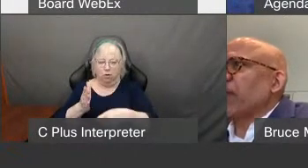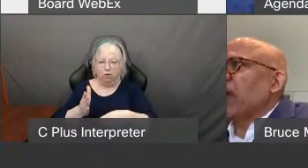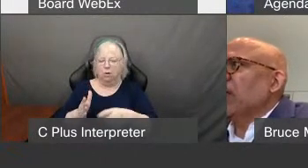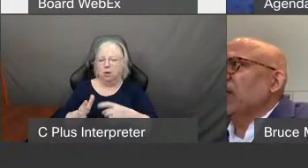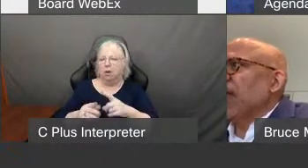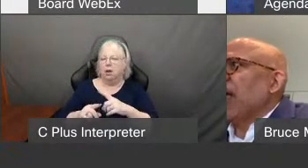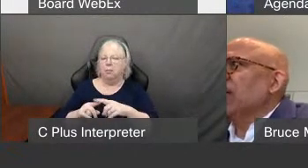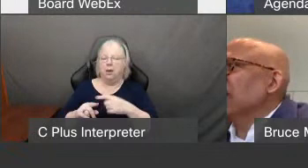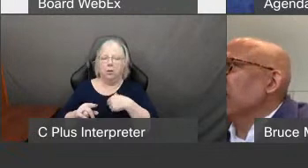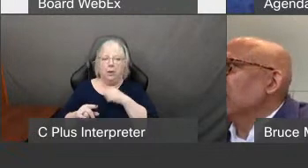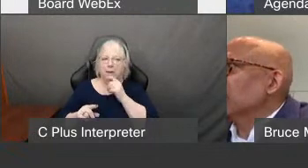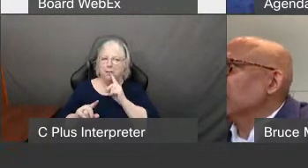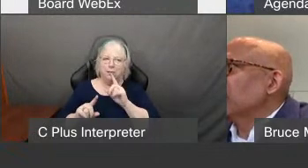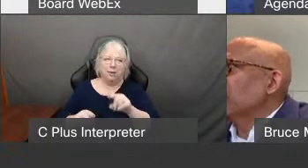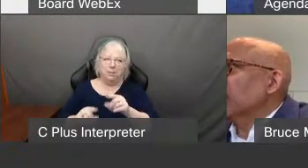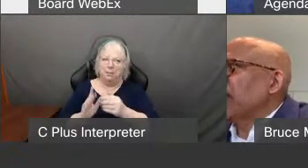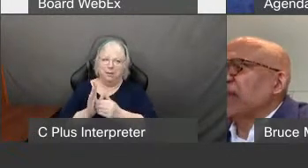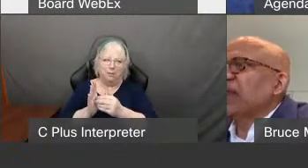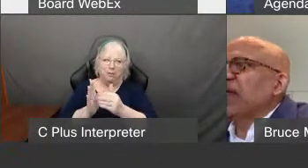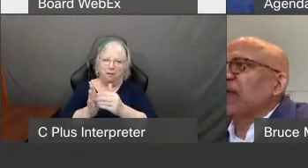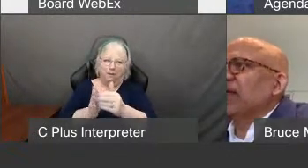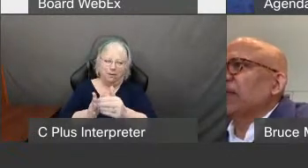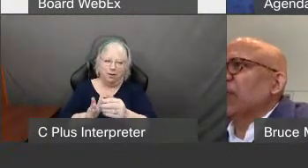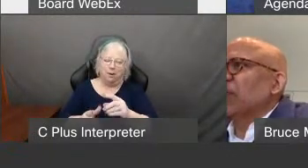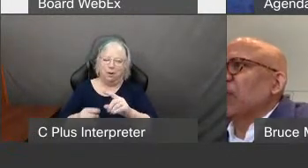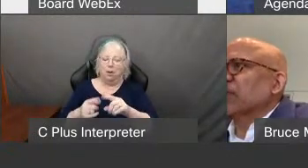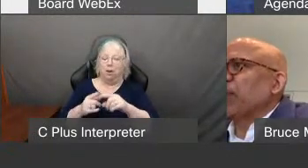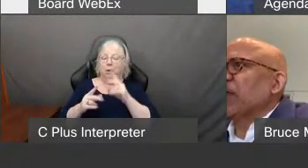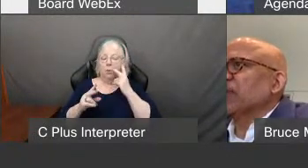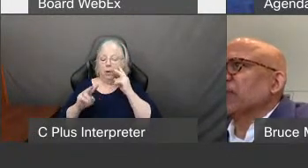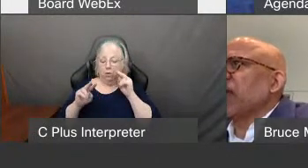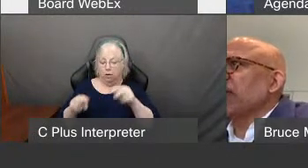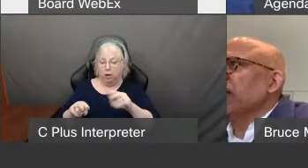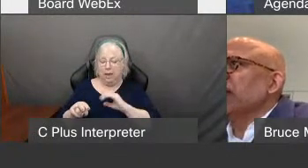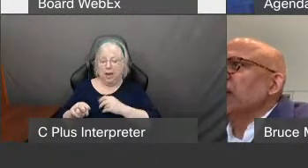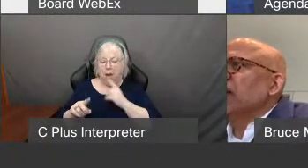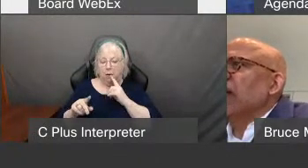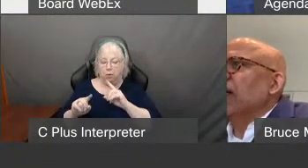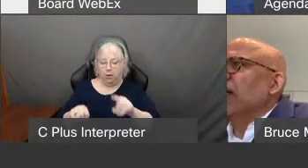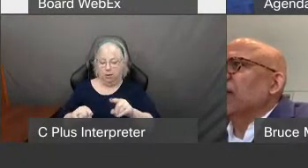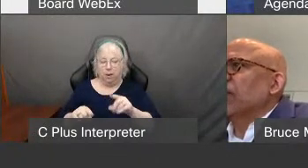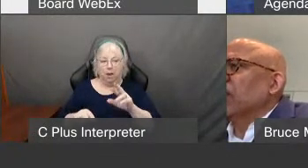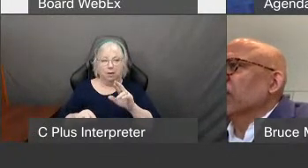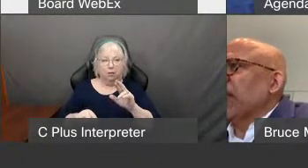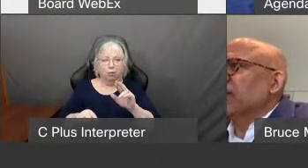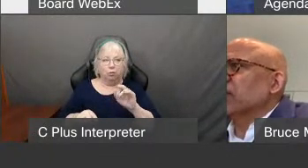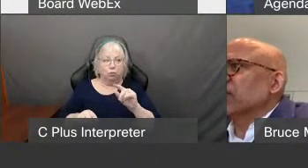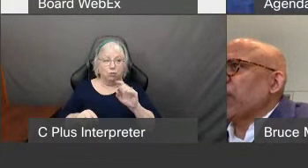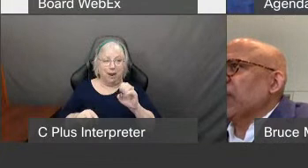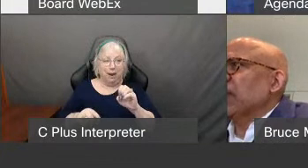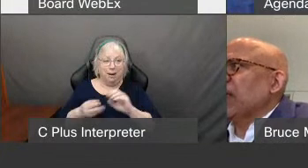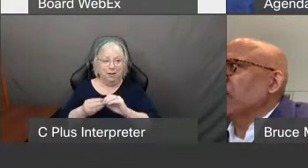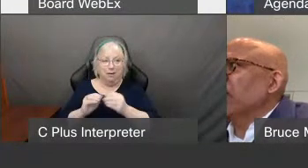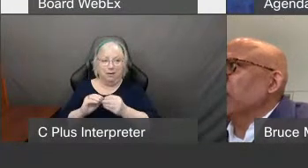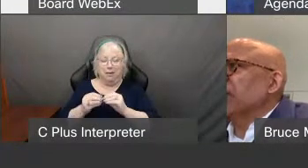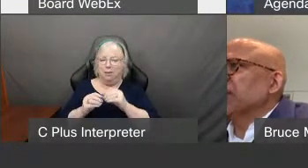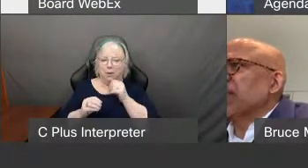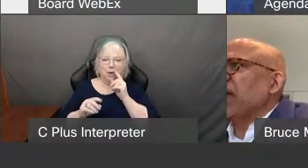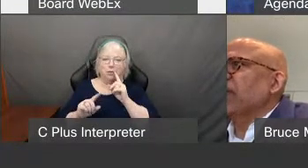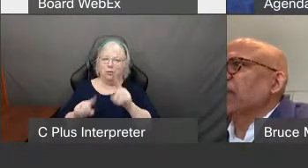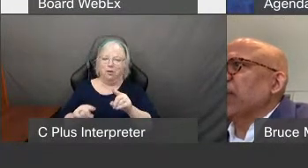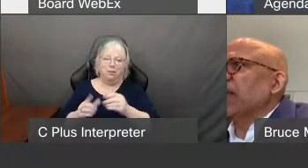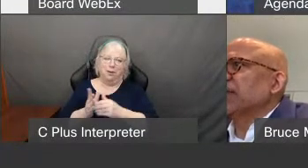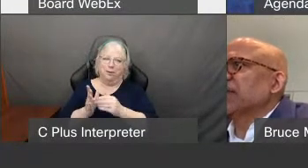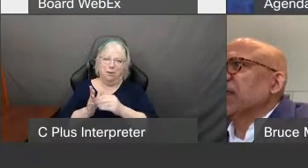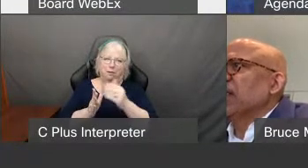don't respond a lot. When you look at our response rate, we don't really have to respond a lot over there. We